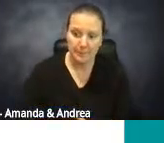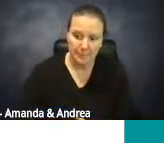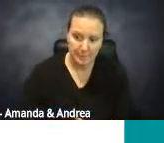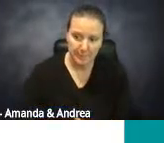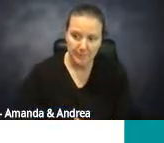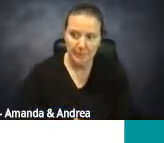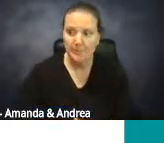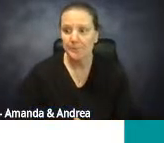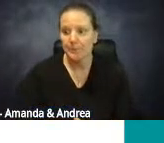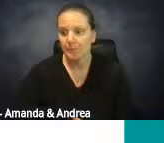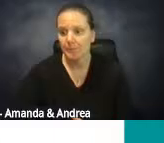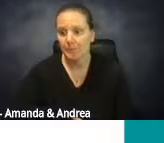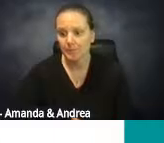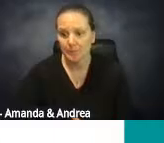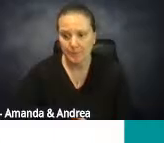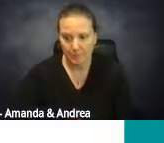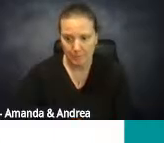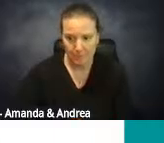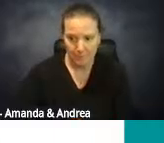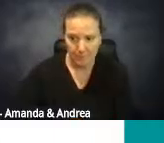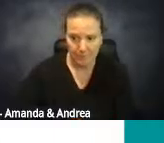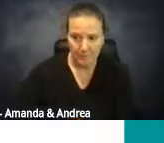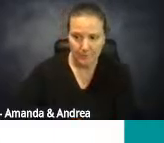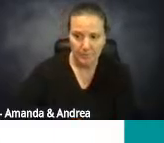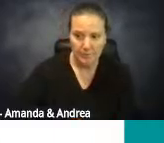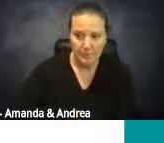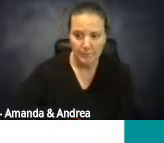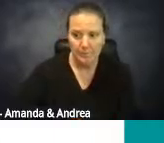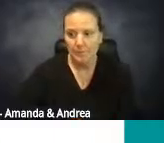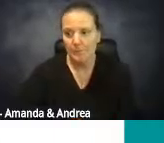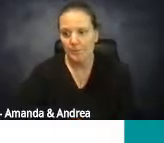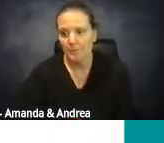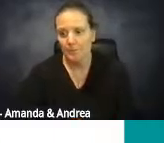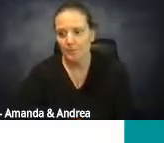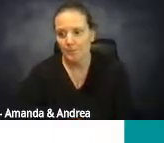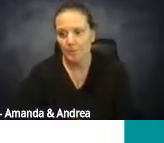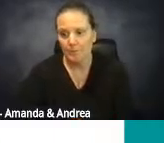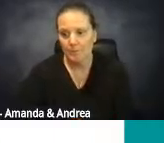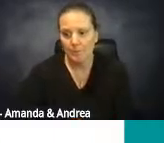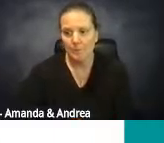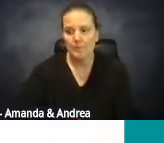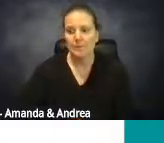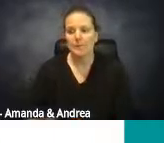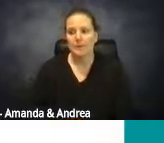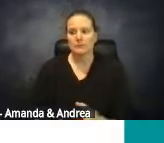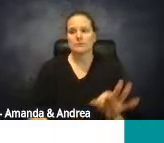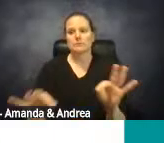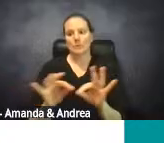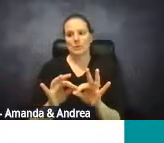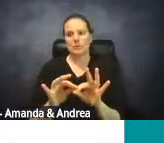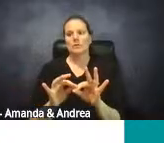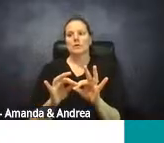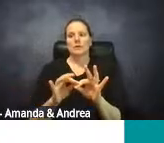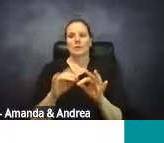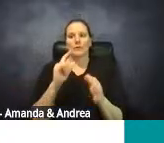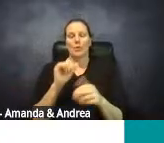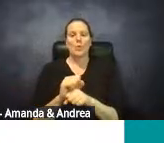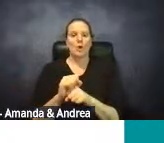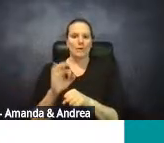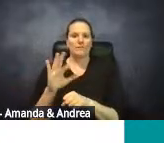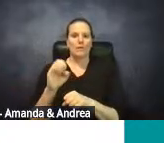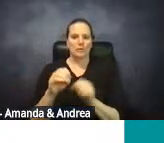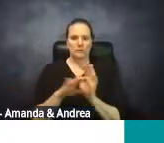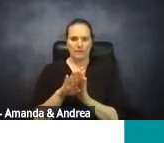essential, as well as engaging in many activities that are focused on workforce development, as well